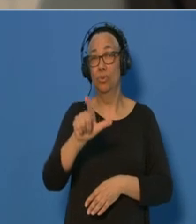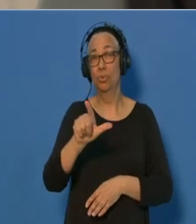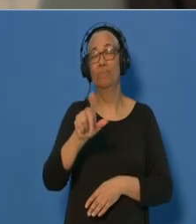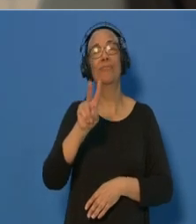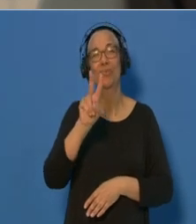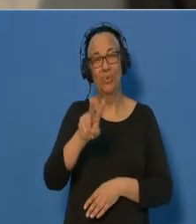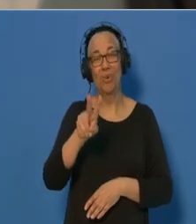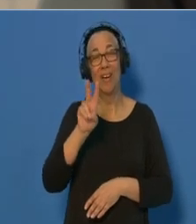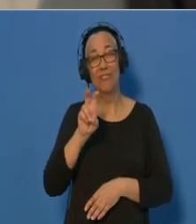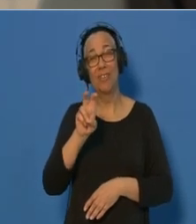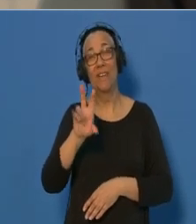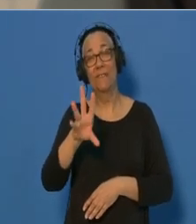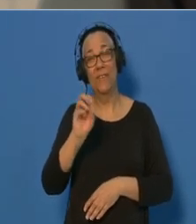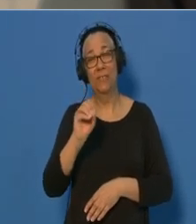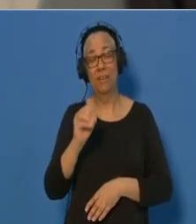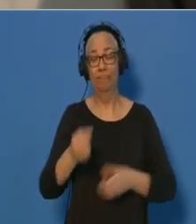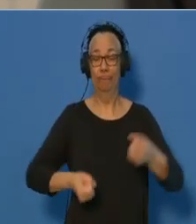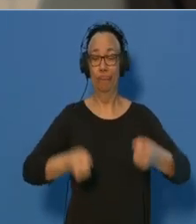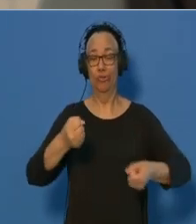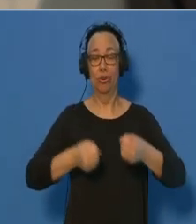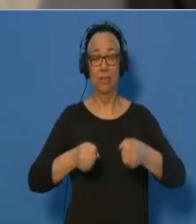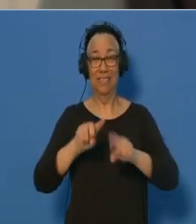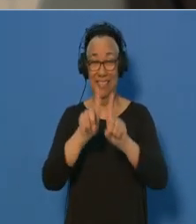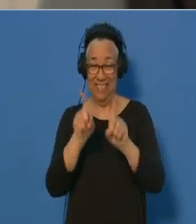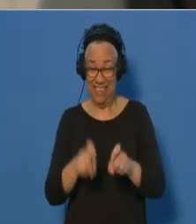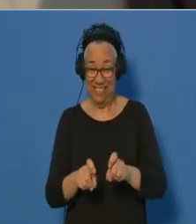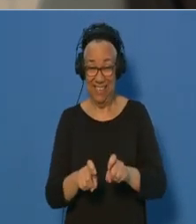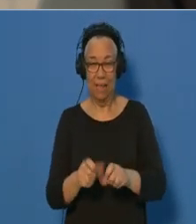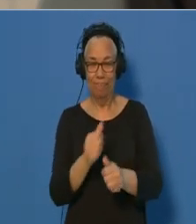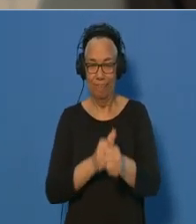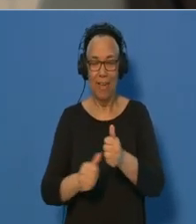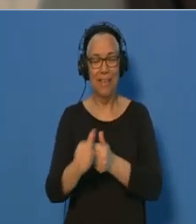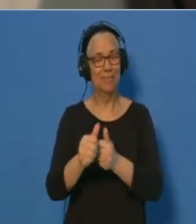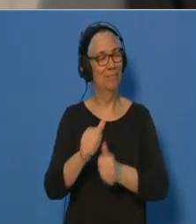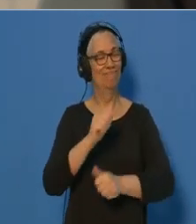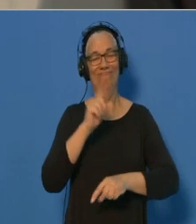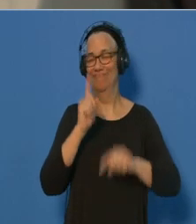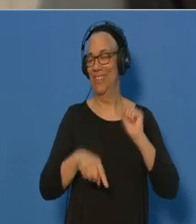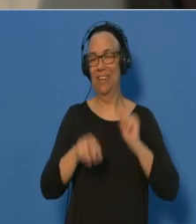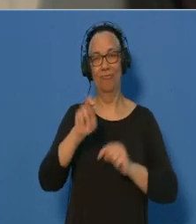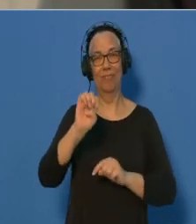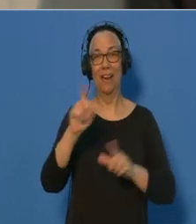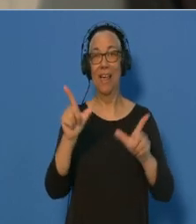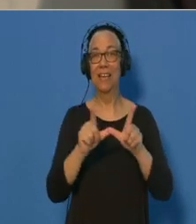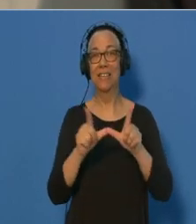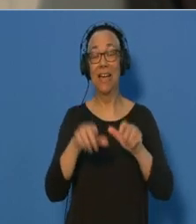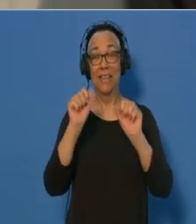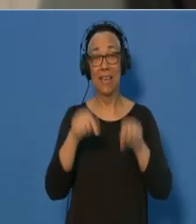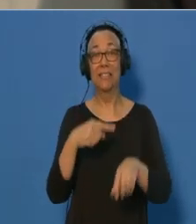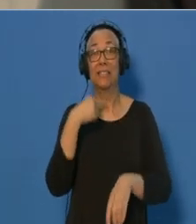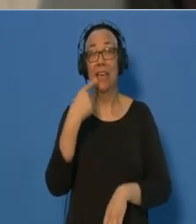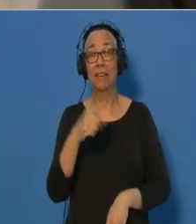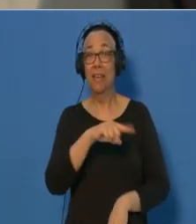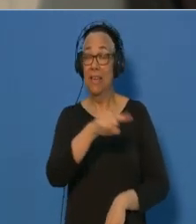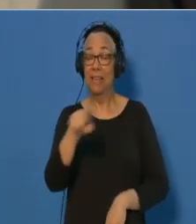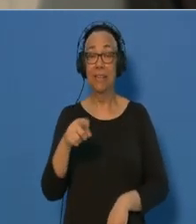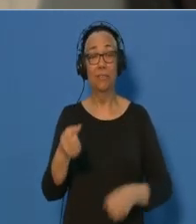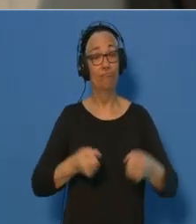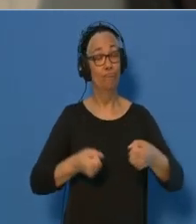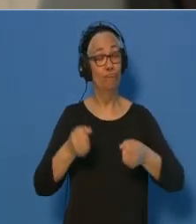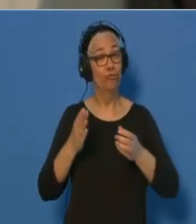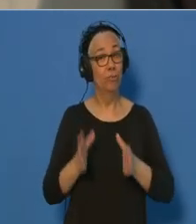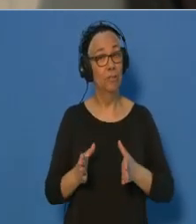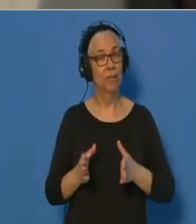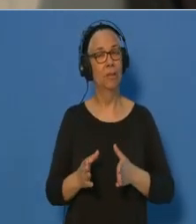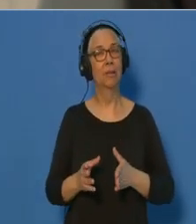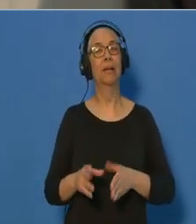vehicles that had been examined and passed but were not able to be relicensed. I can report that those vehicle owners are